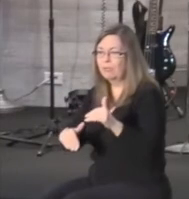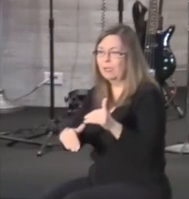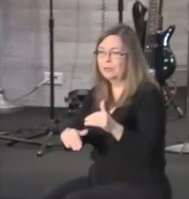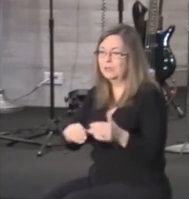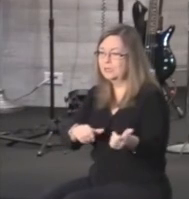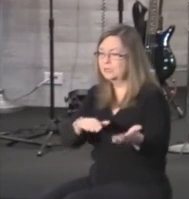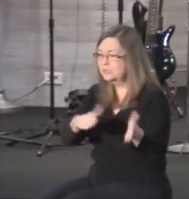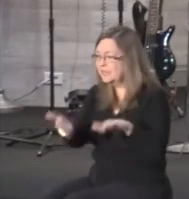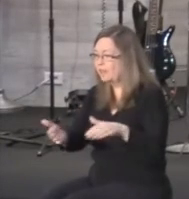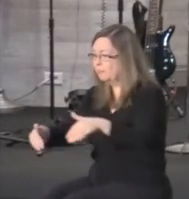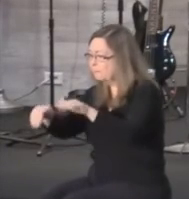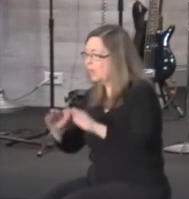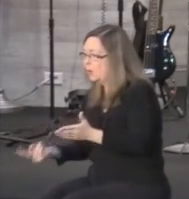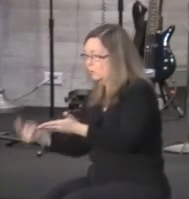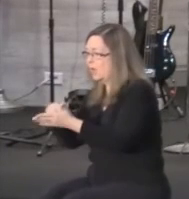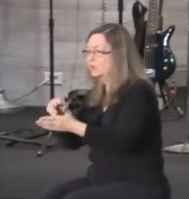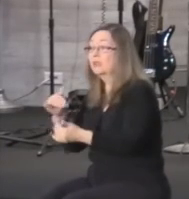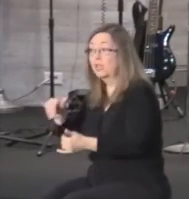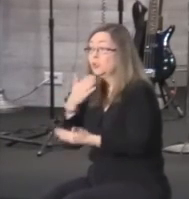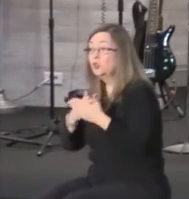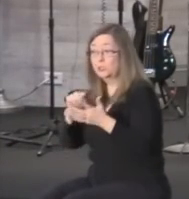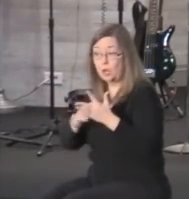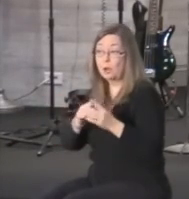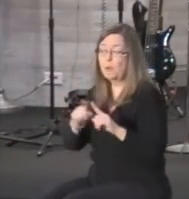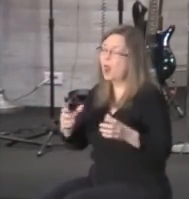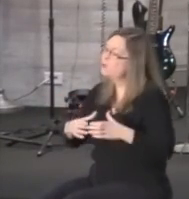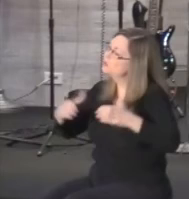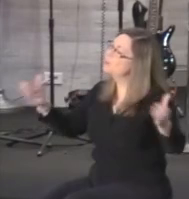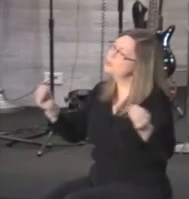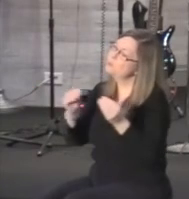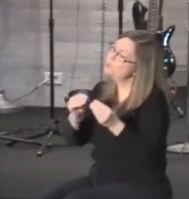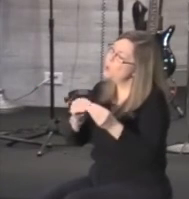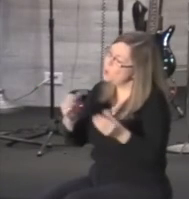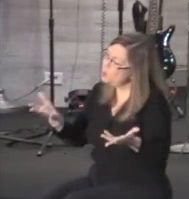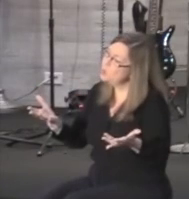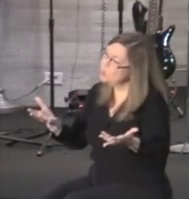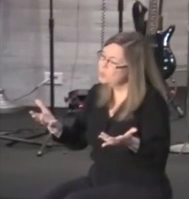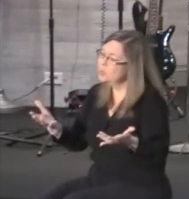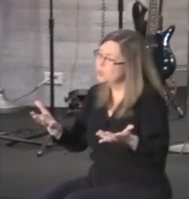and resurrection. That's a good starting point. You need to know that. But there's a whole lot more in the gospel.